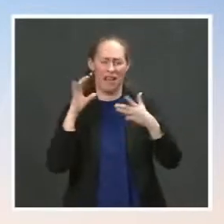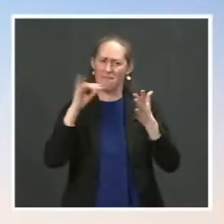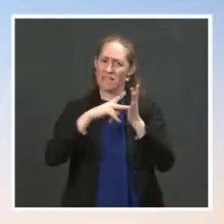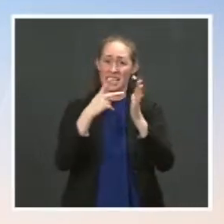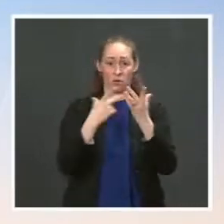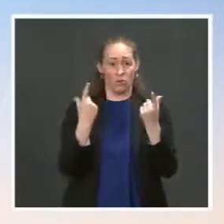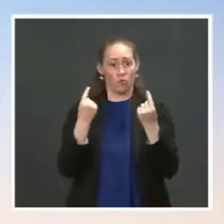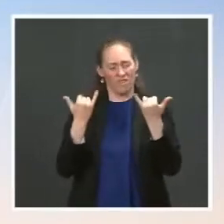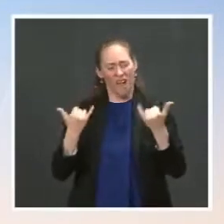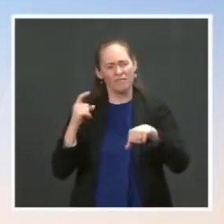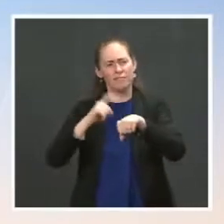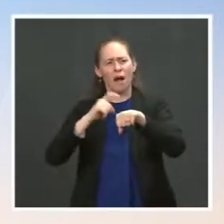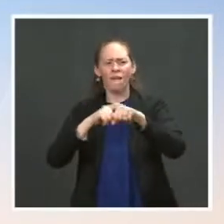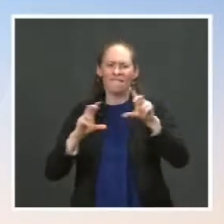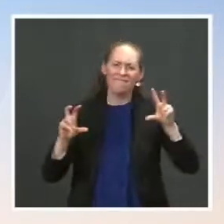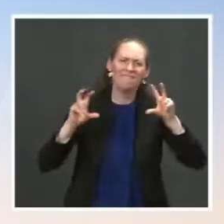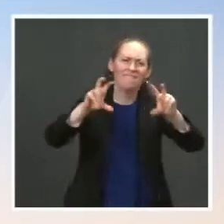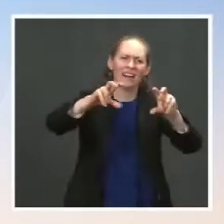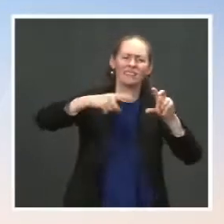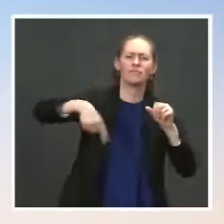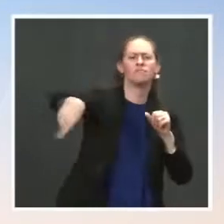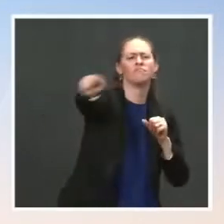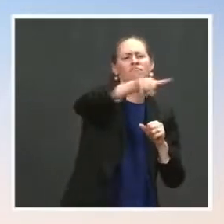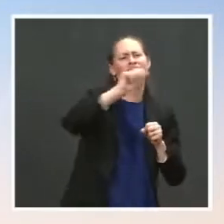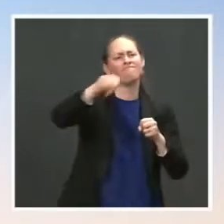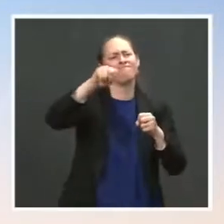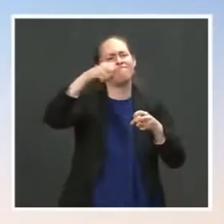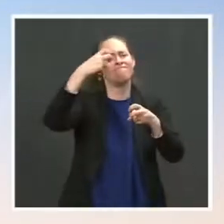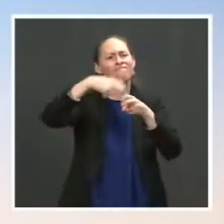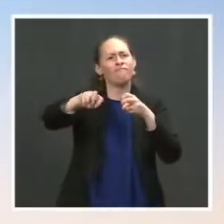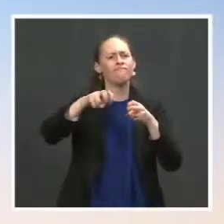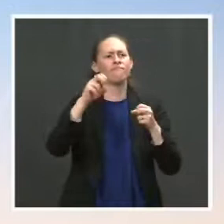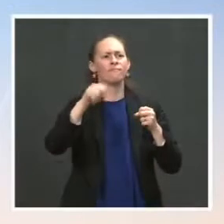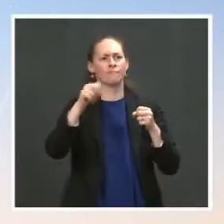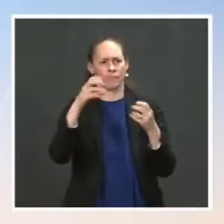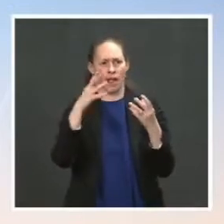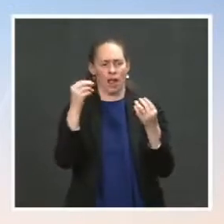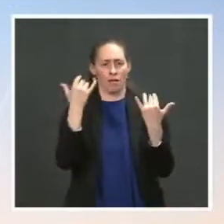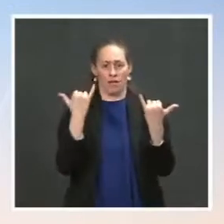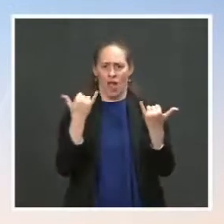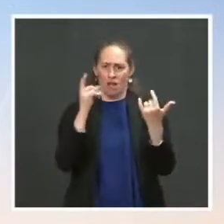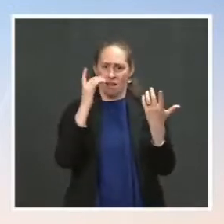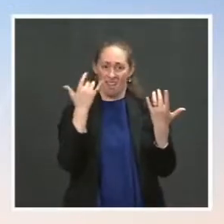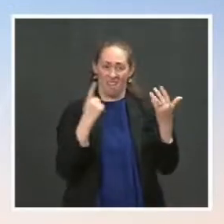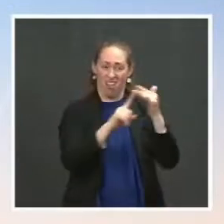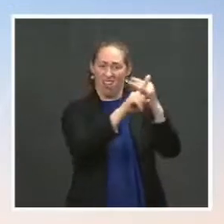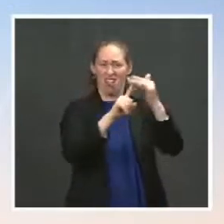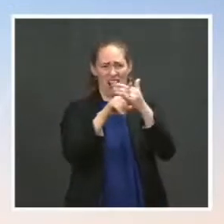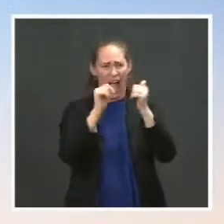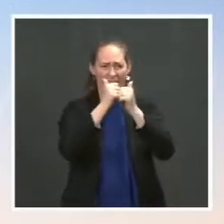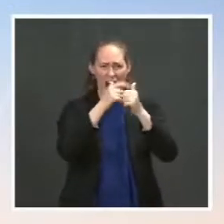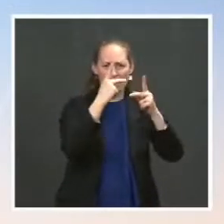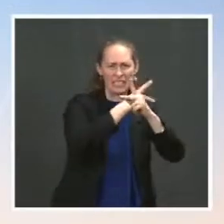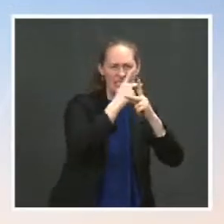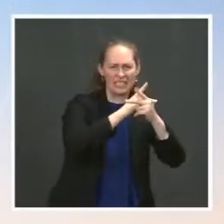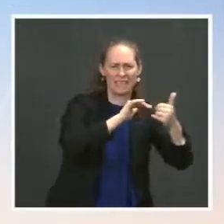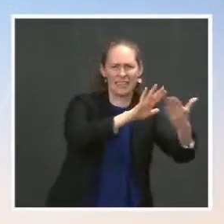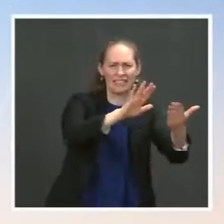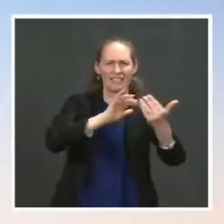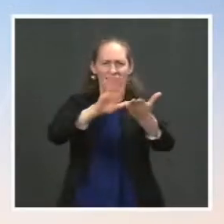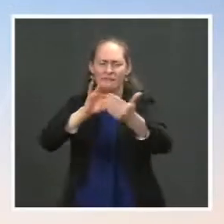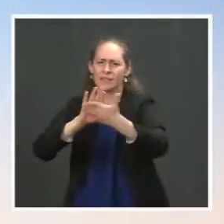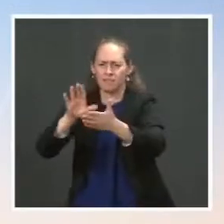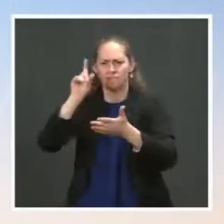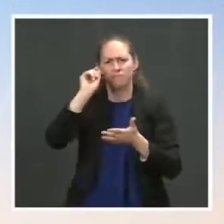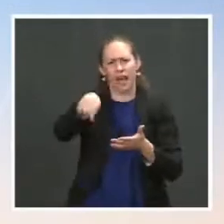the challenges before us. So the President is focused on reversing this trend and reinvesting in the foundations of our strength, and this process provides